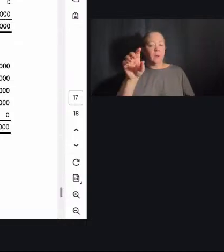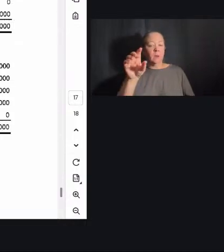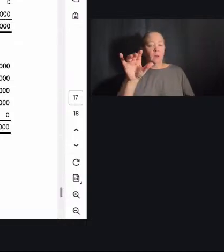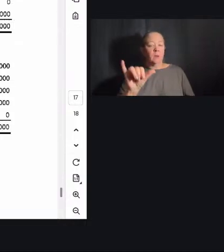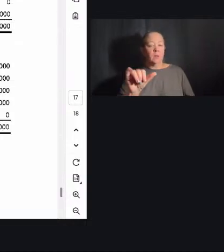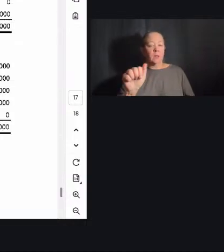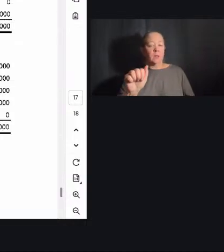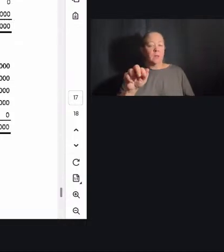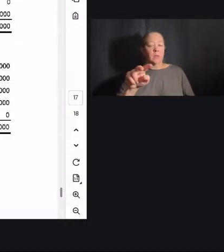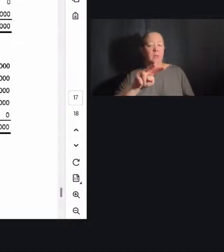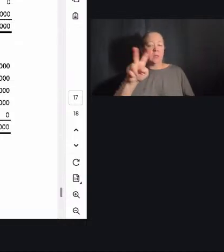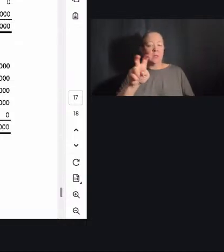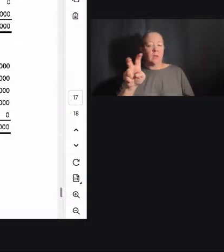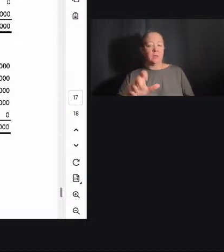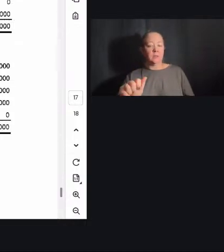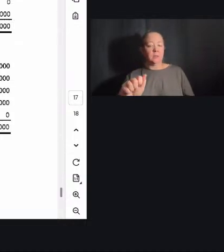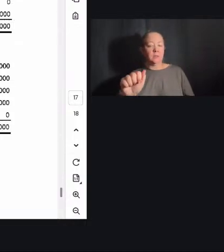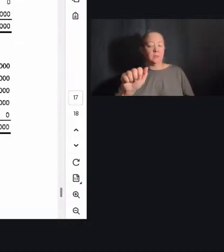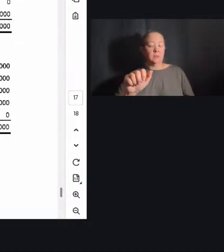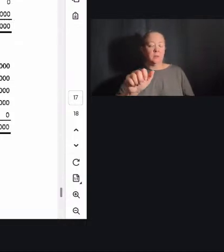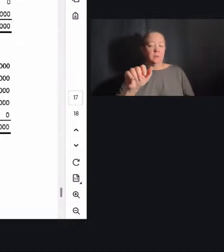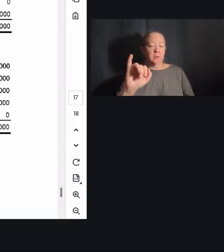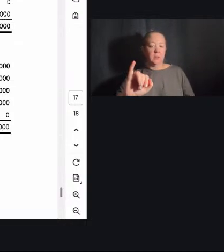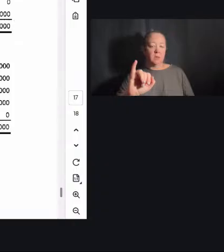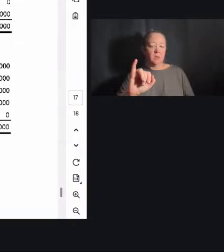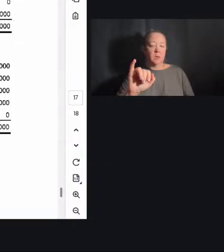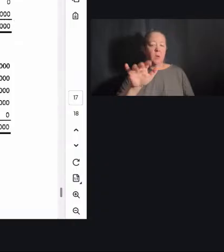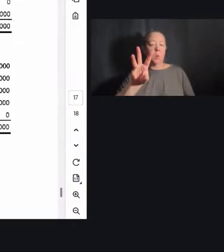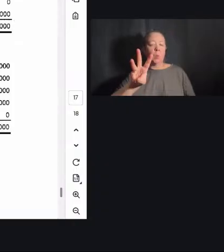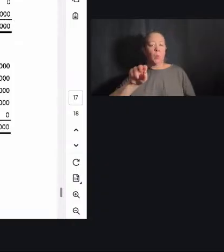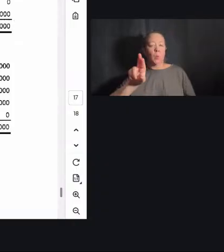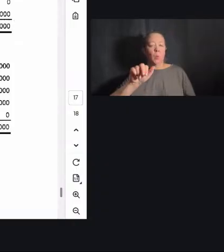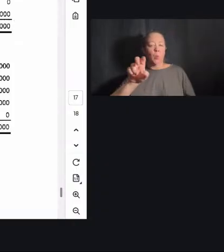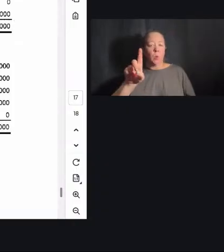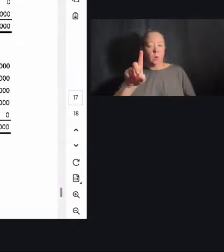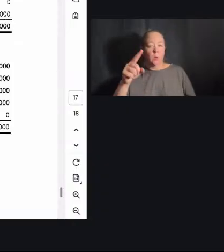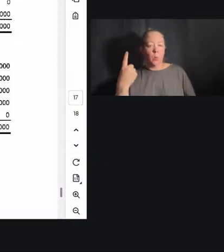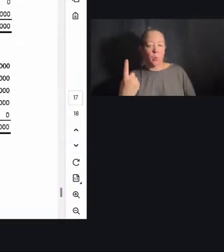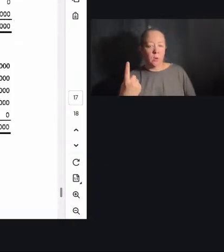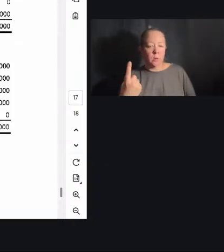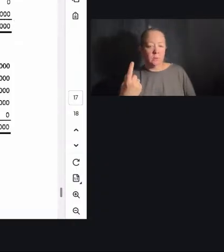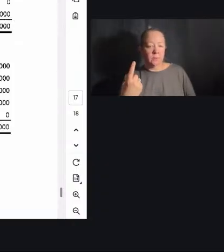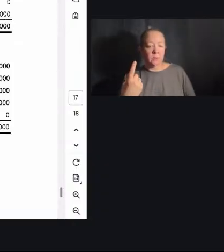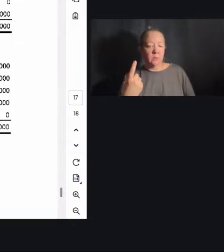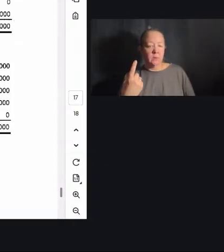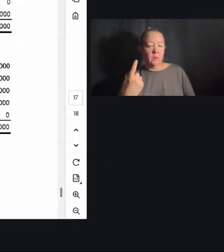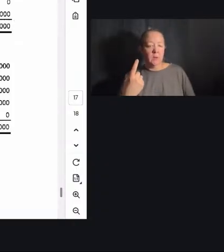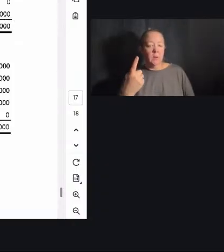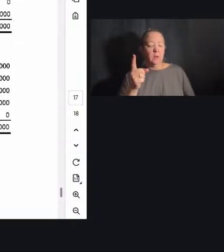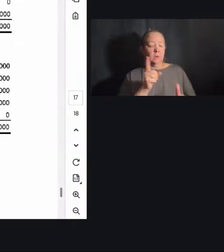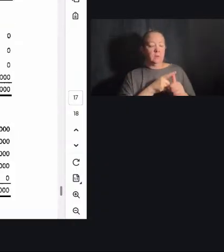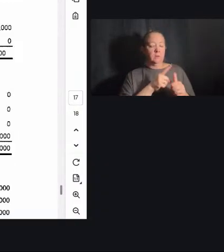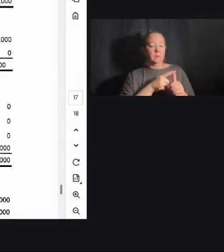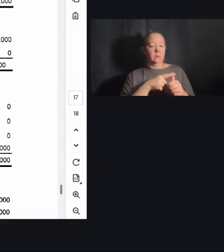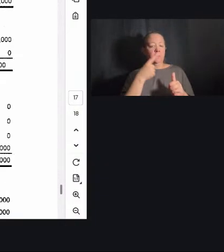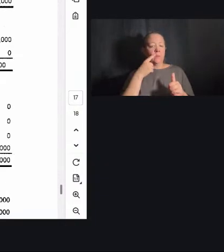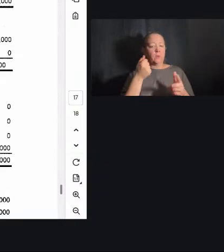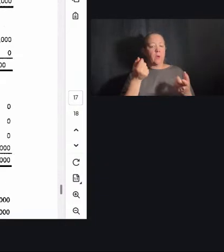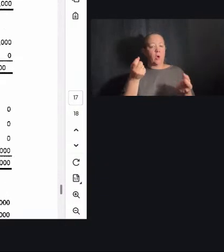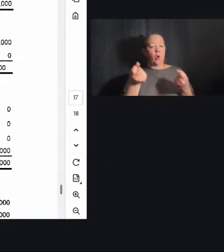For starters, Mr. Bremen, in the auto insurance line, is that reflecting more